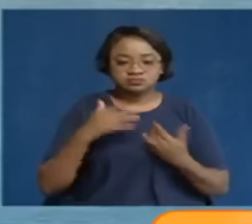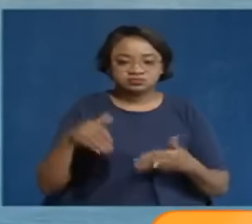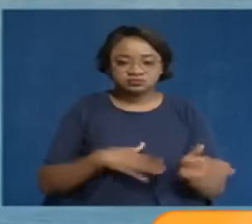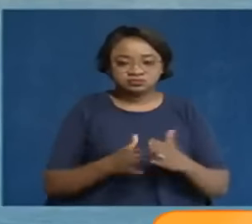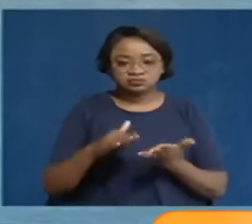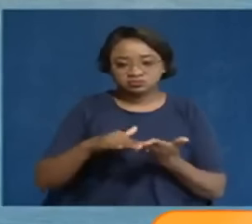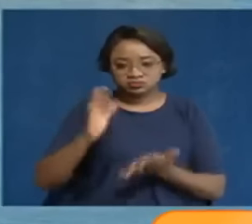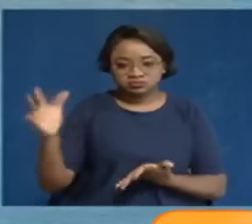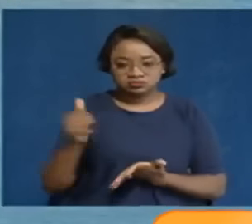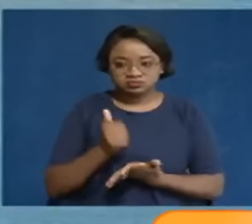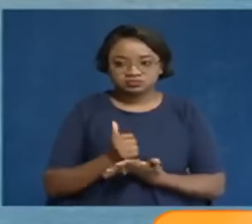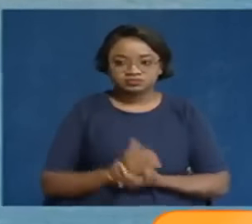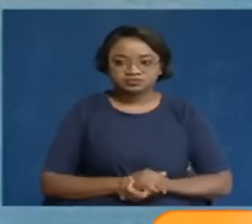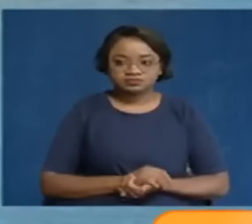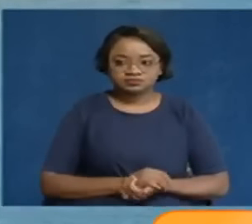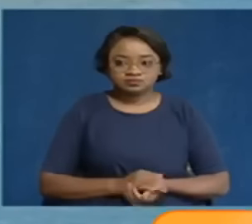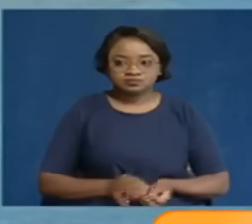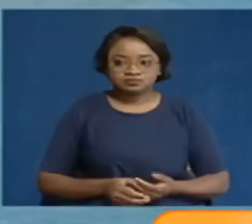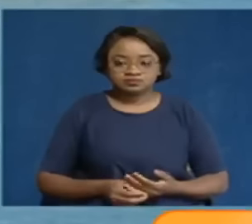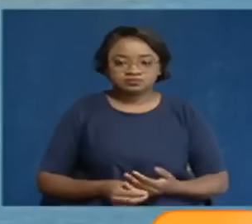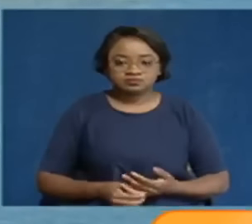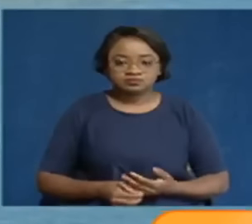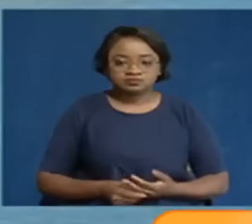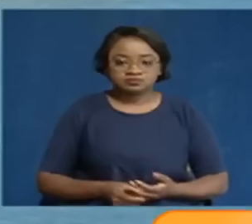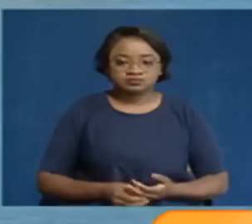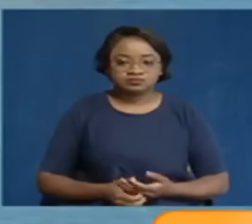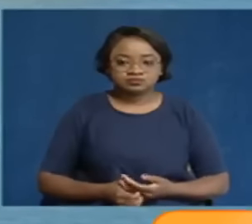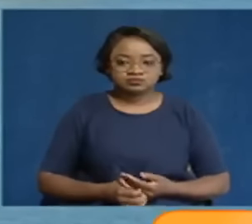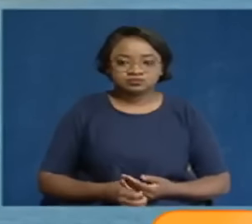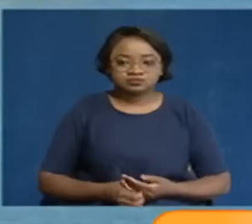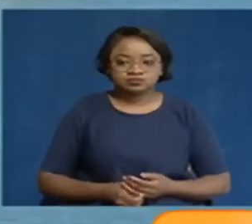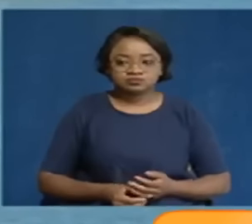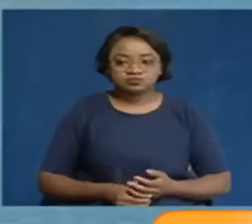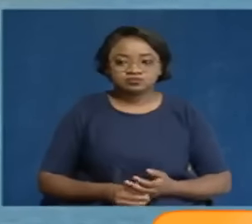opportunities. Laura Otieno, Citizen TV.